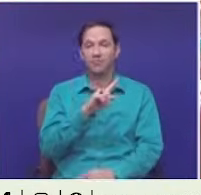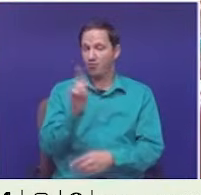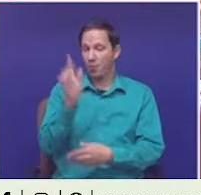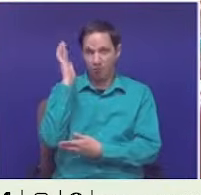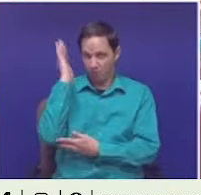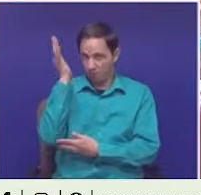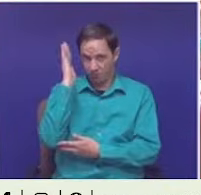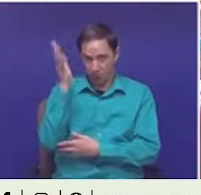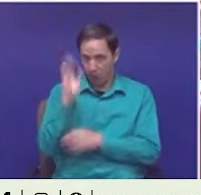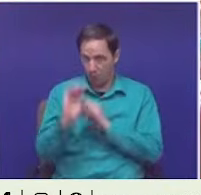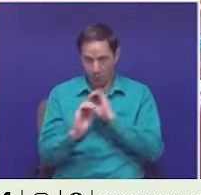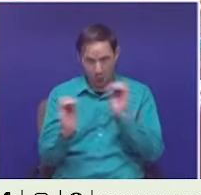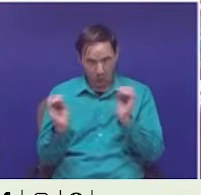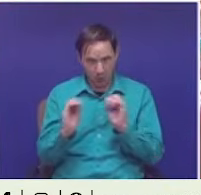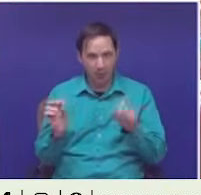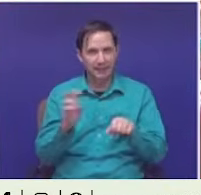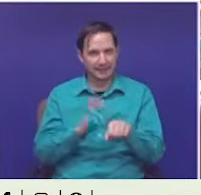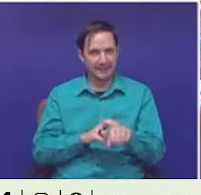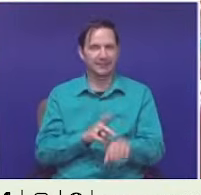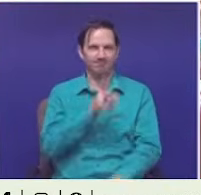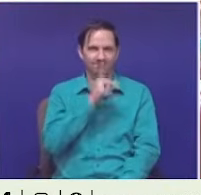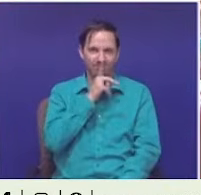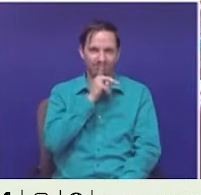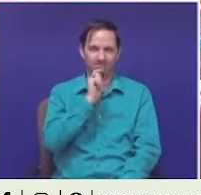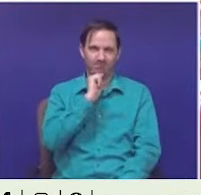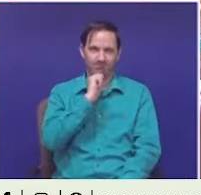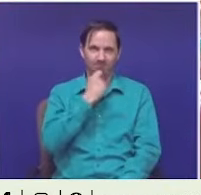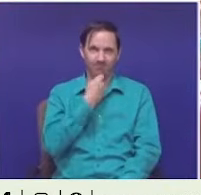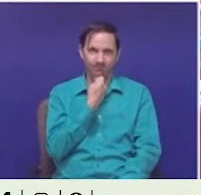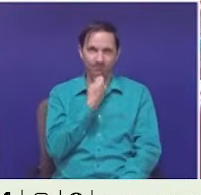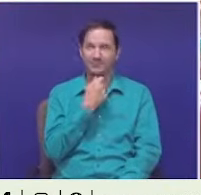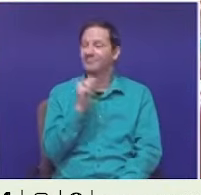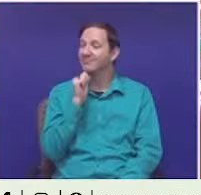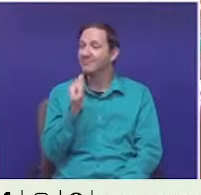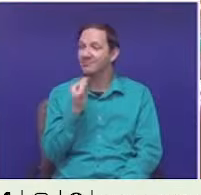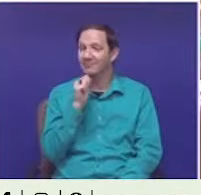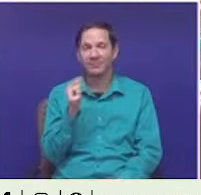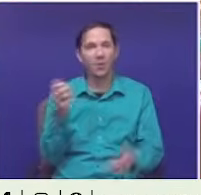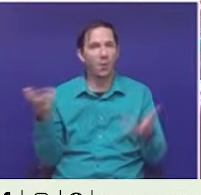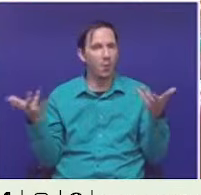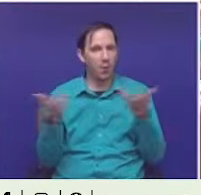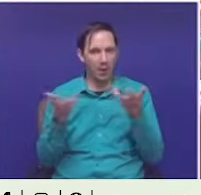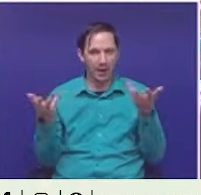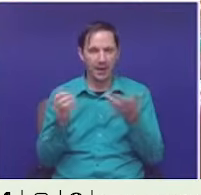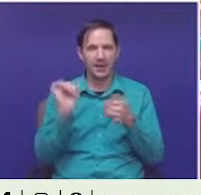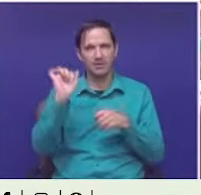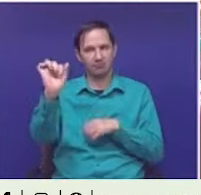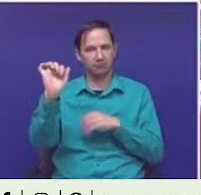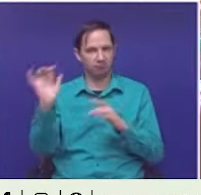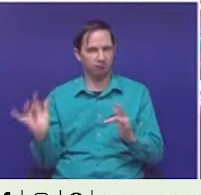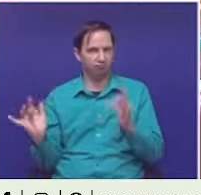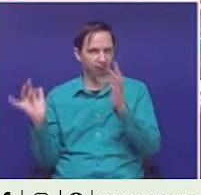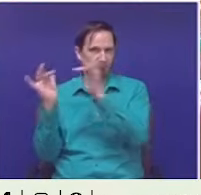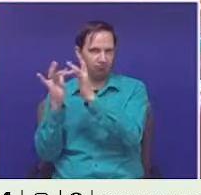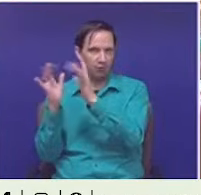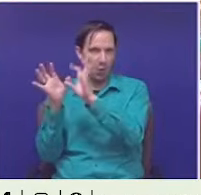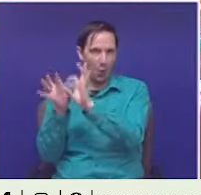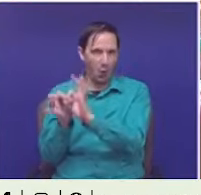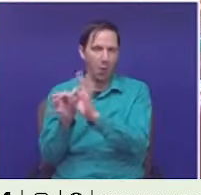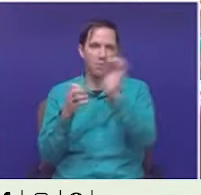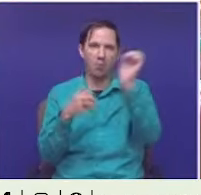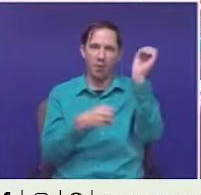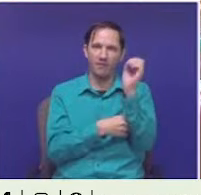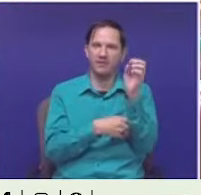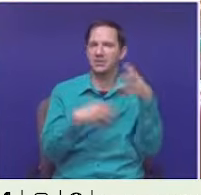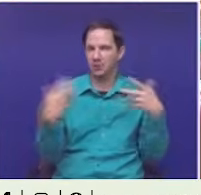be observed at all times, irregardless of where you are in terms of your connectivity. What has